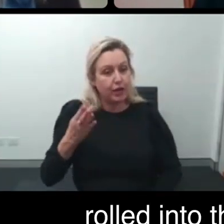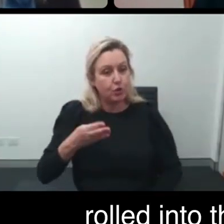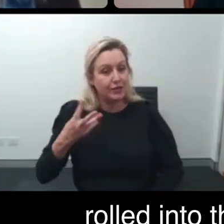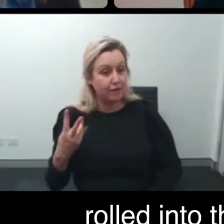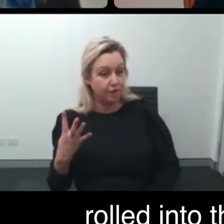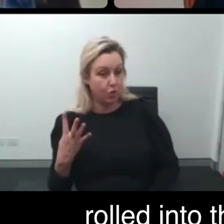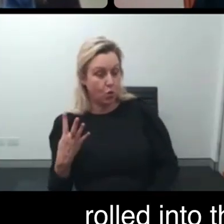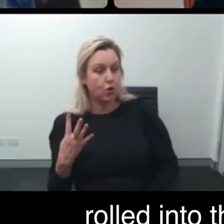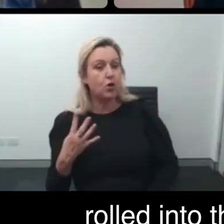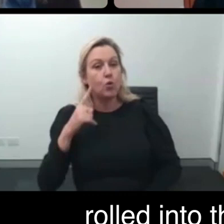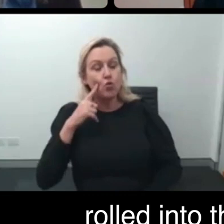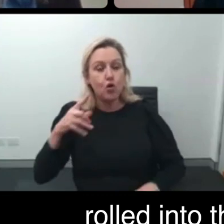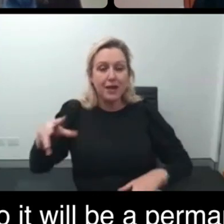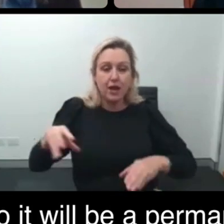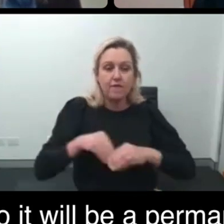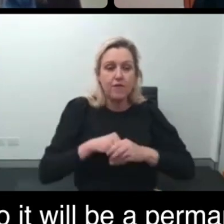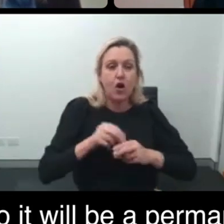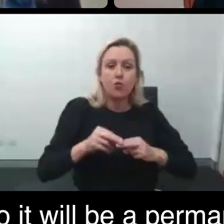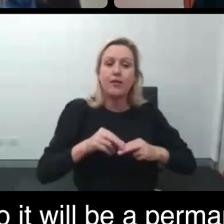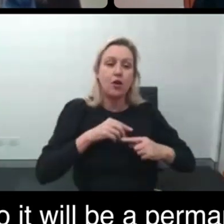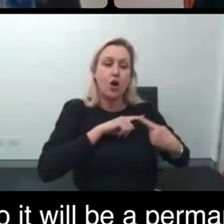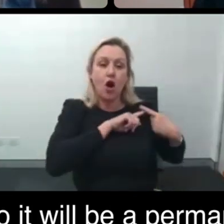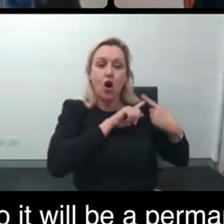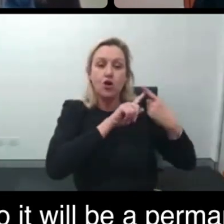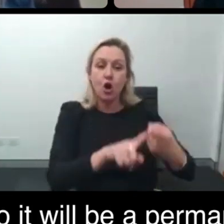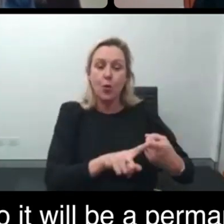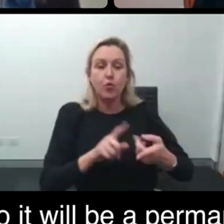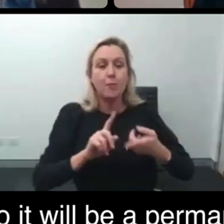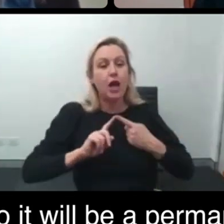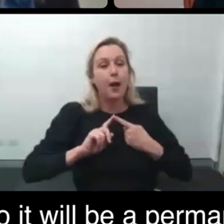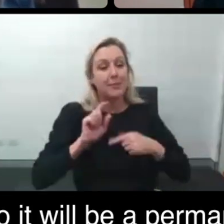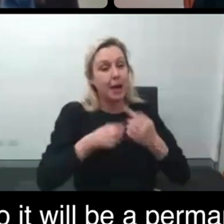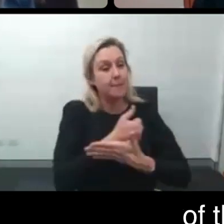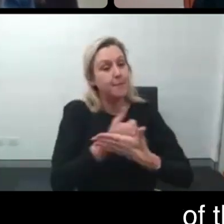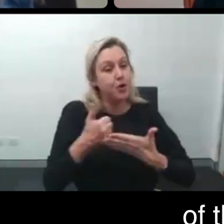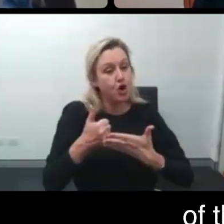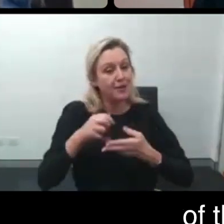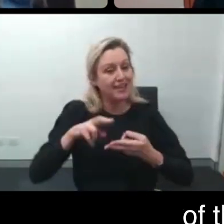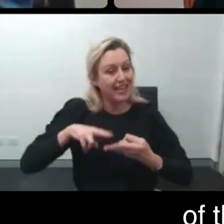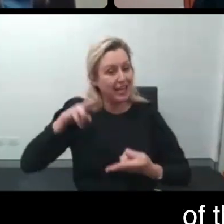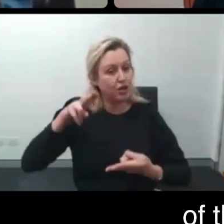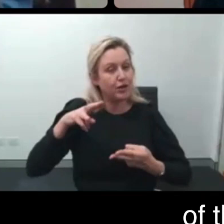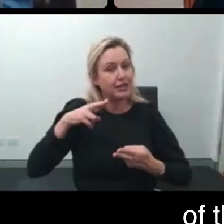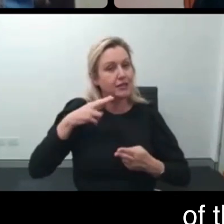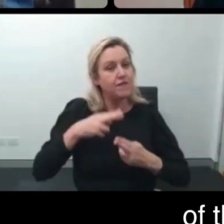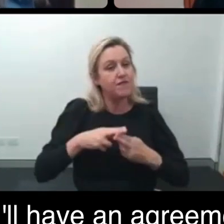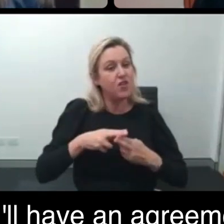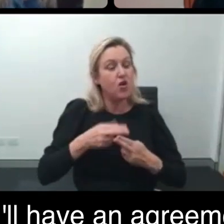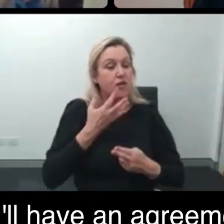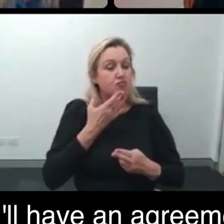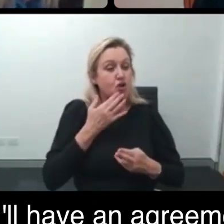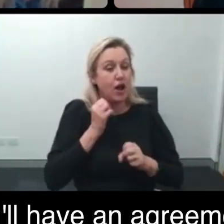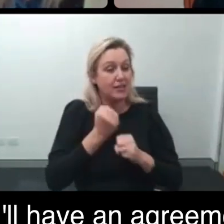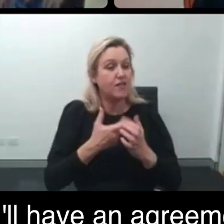the base ongoing, so it will be a permanent increase to the value of the grant. So